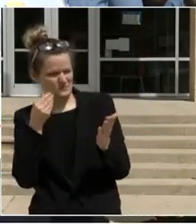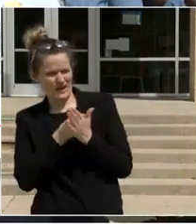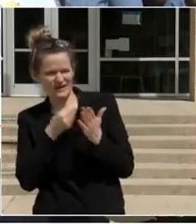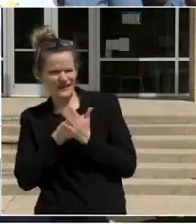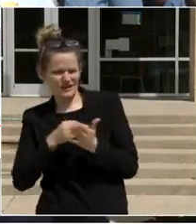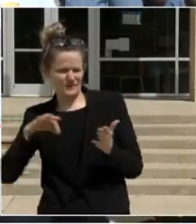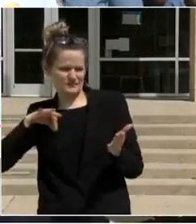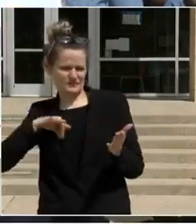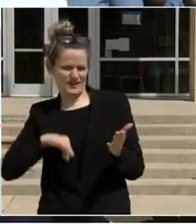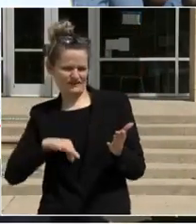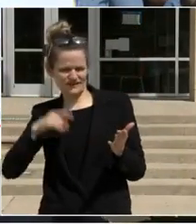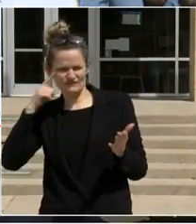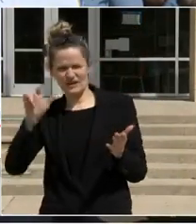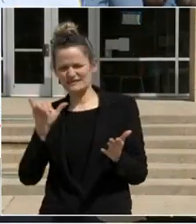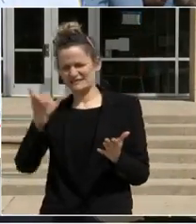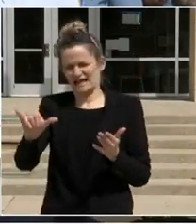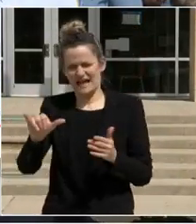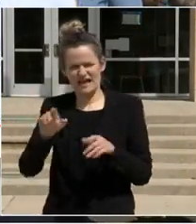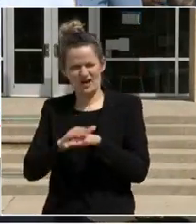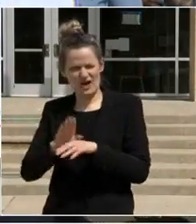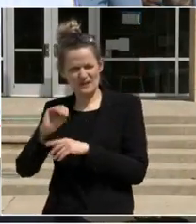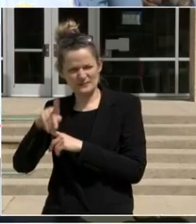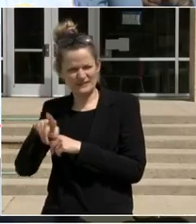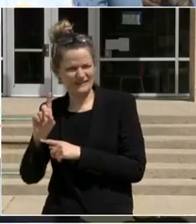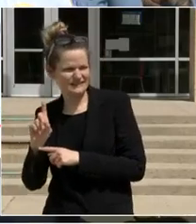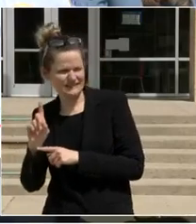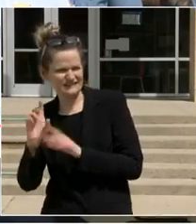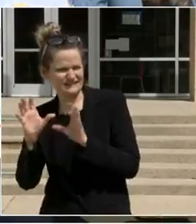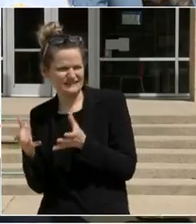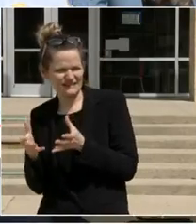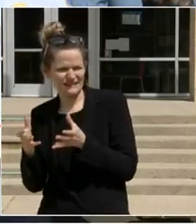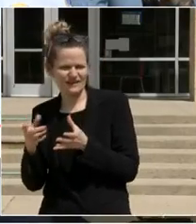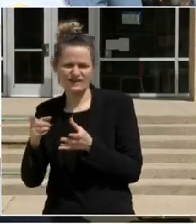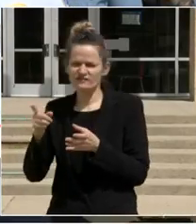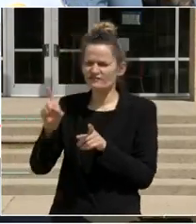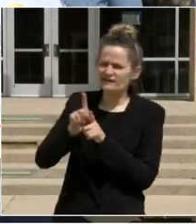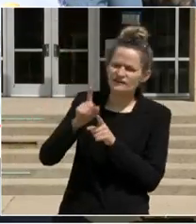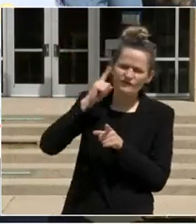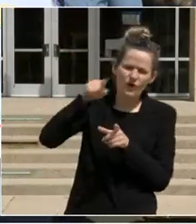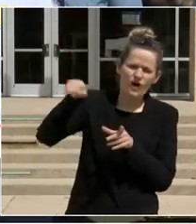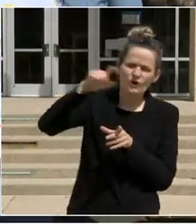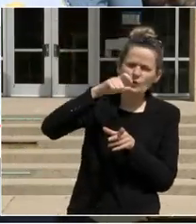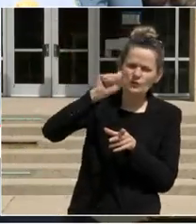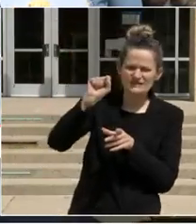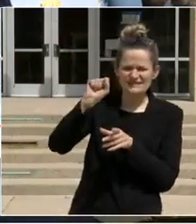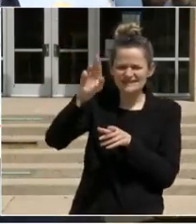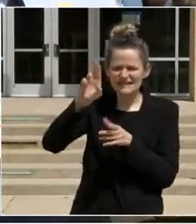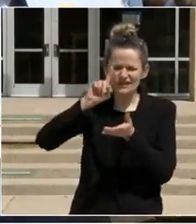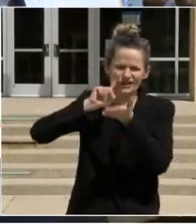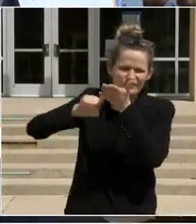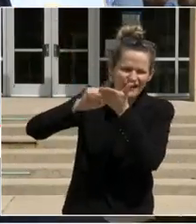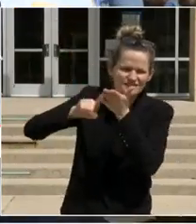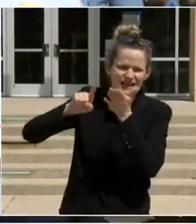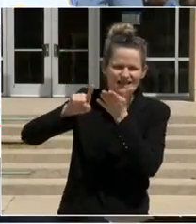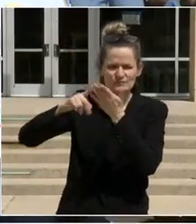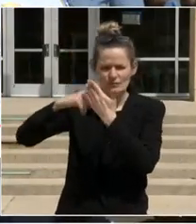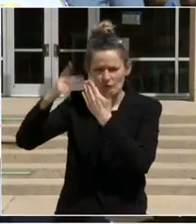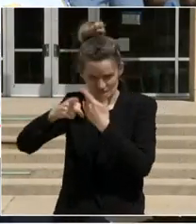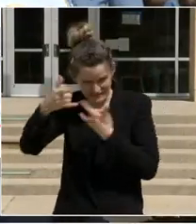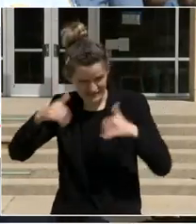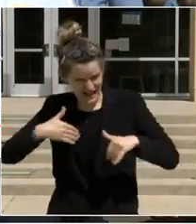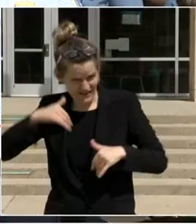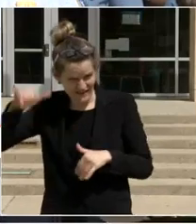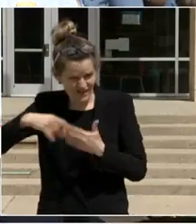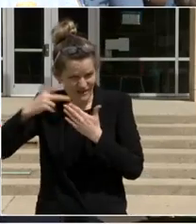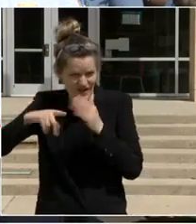I know, and I don't know, do you still have the senior detective or senior We officer do. program? So are you expanding that, or anything monetarily that